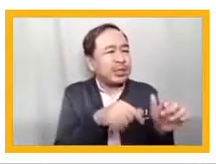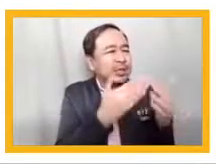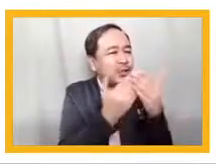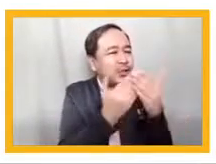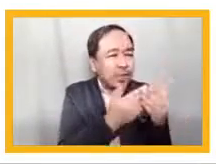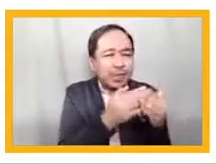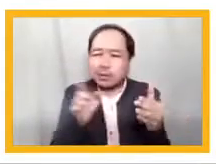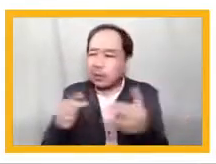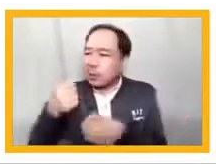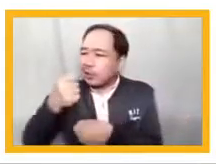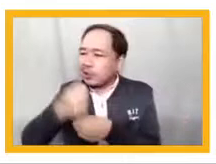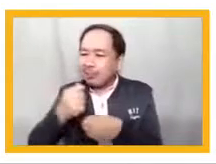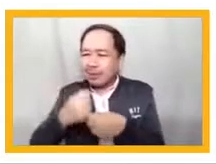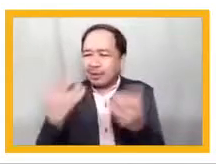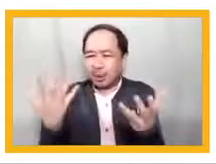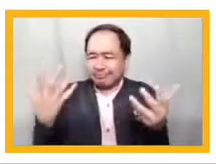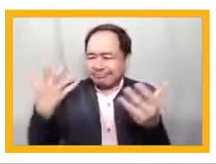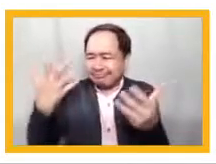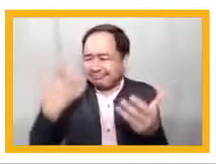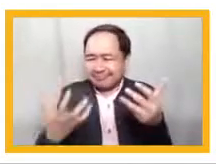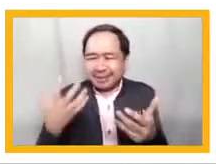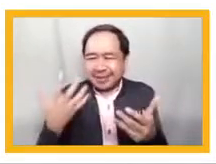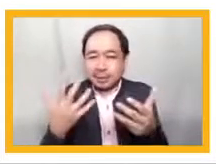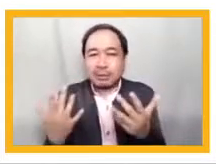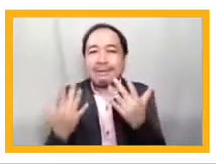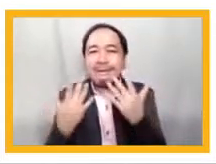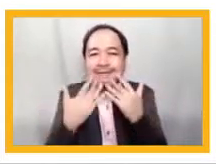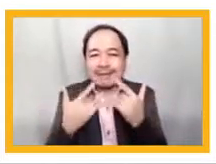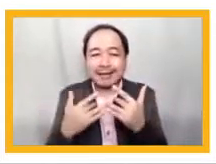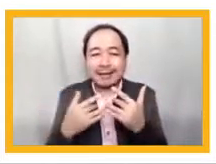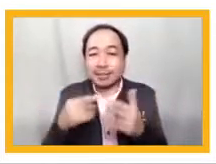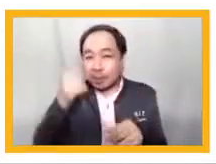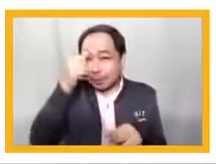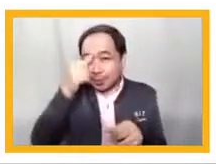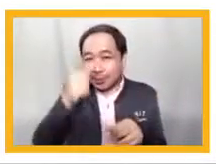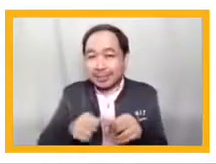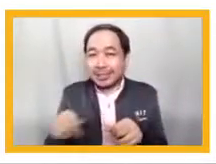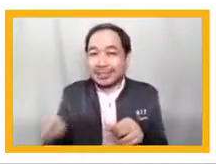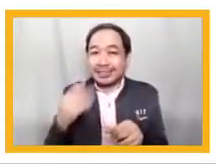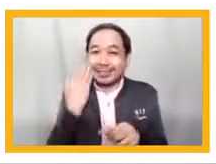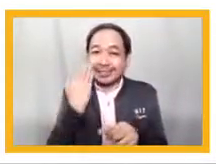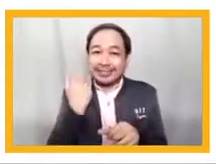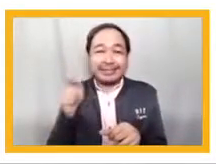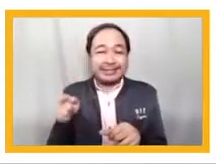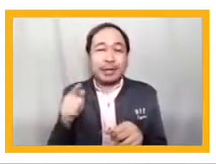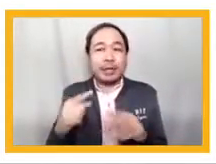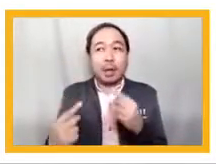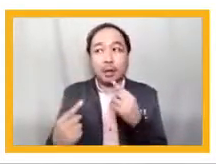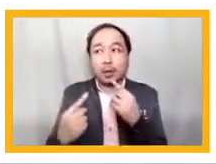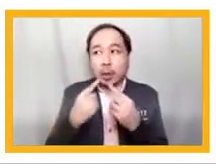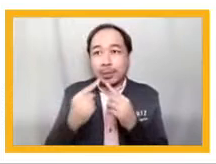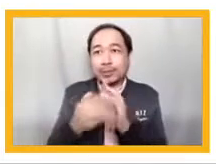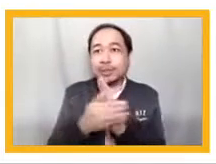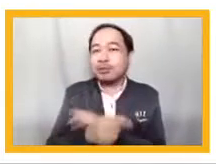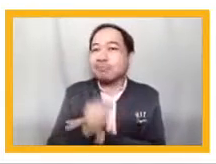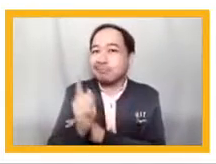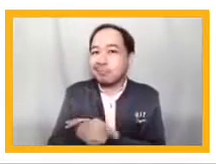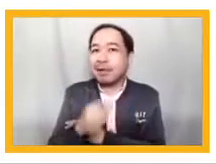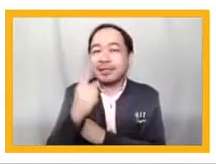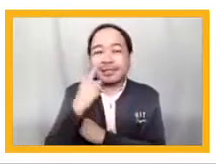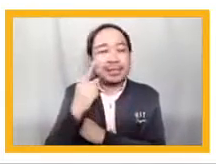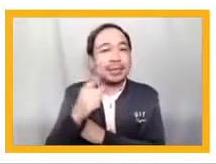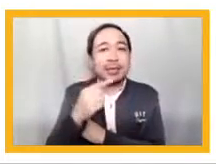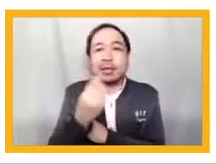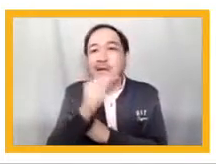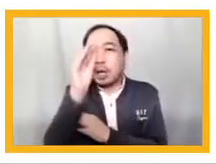the top 20 skills by demand is communication skills. Like for example, how much communication skills